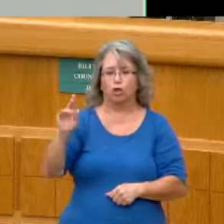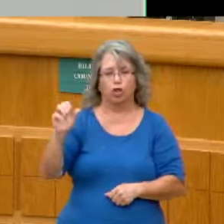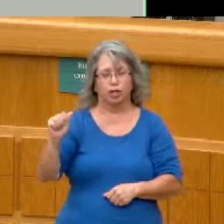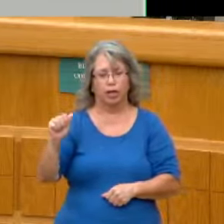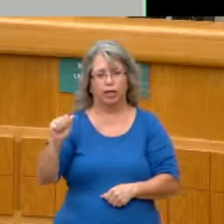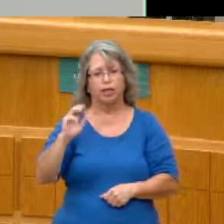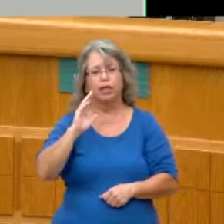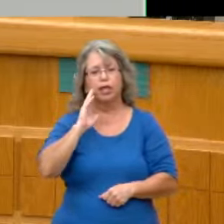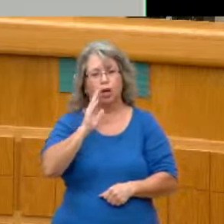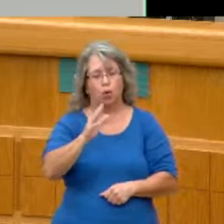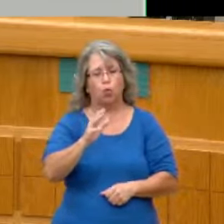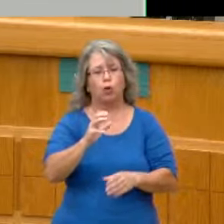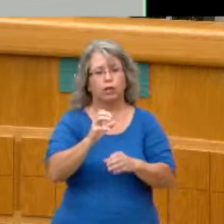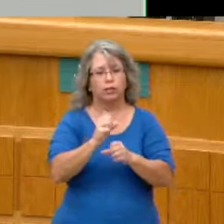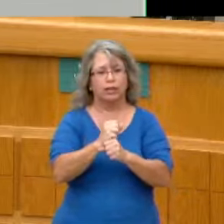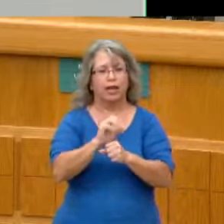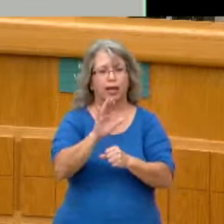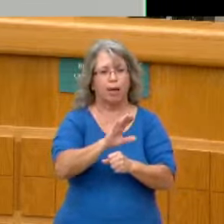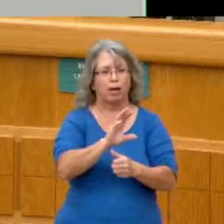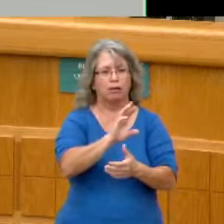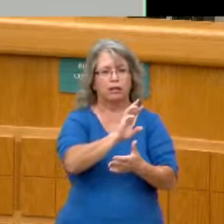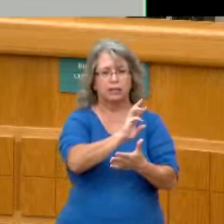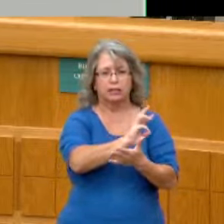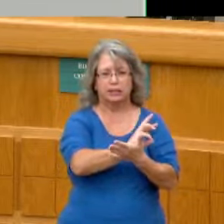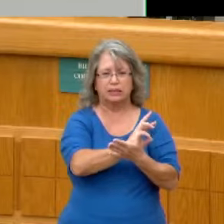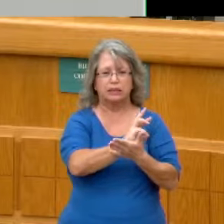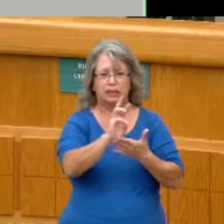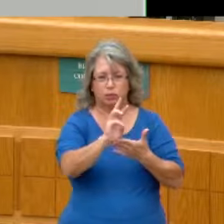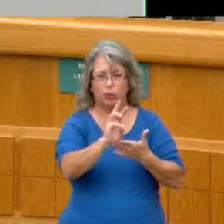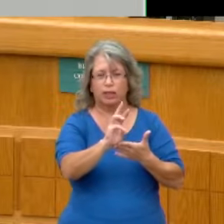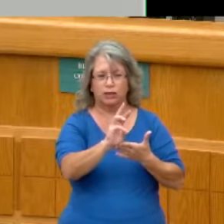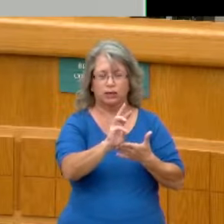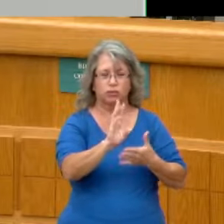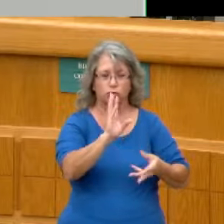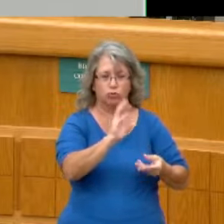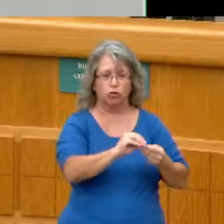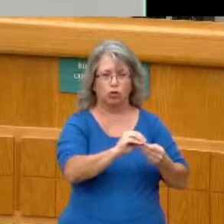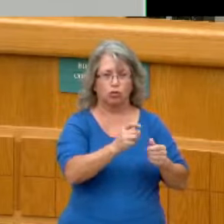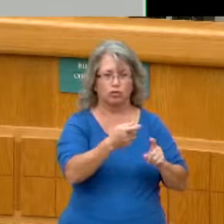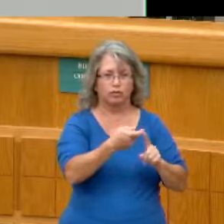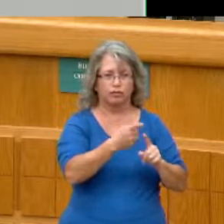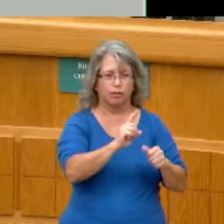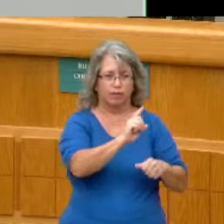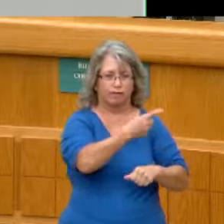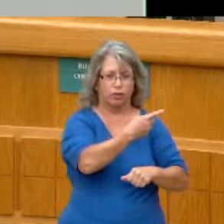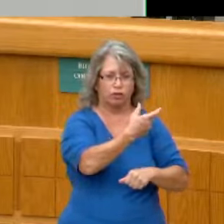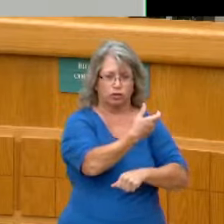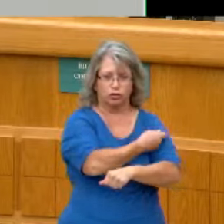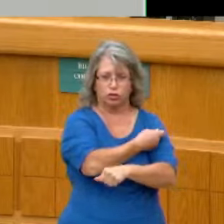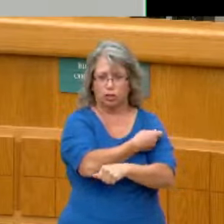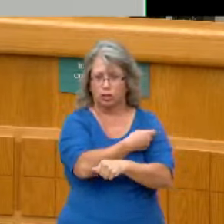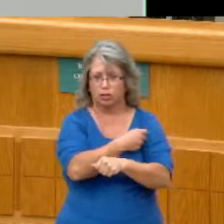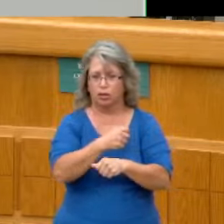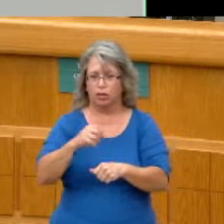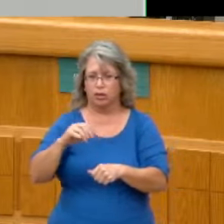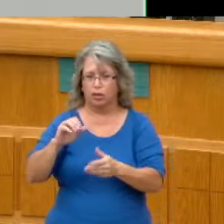that vaccination. With the Johnson & Johnson, I think it's 4 weeks from that shot, or maybe even 2 weeks. Annette,